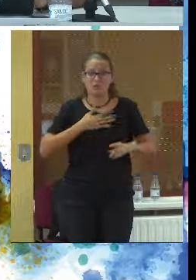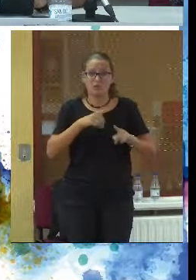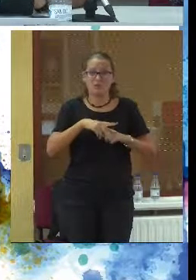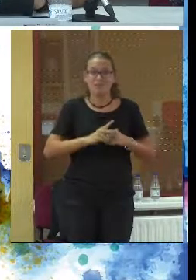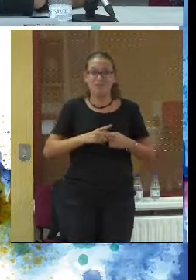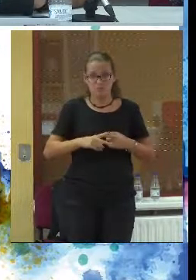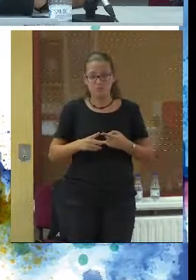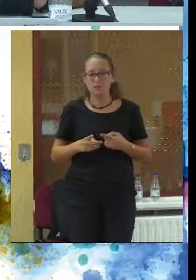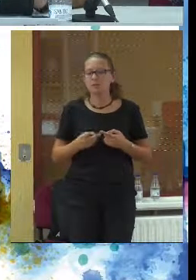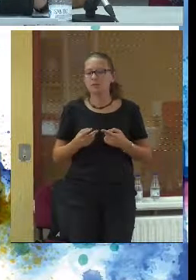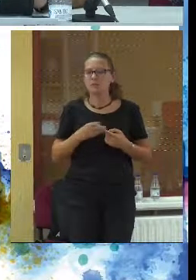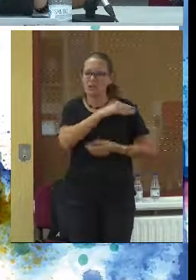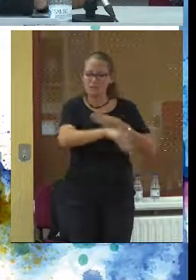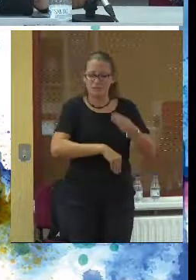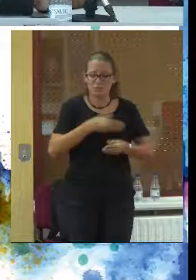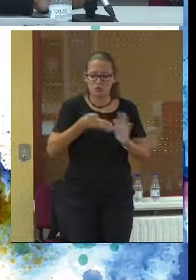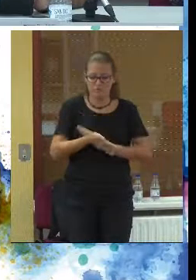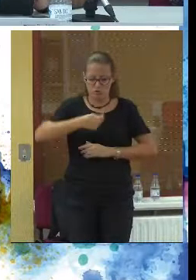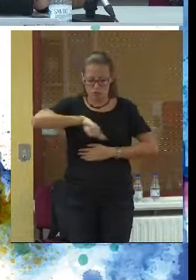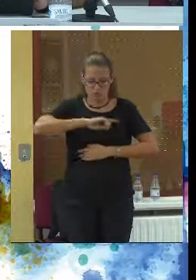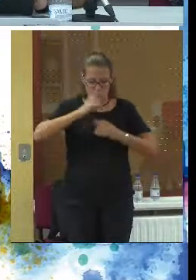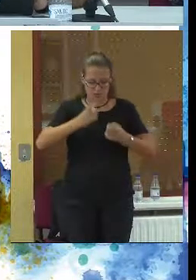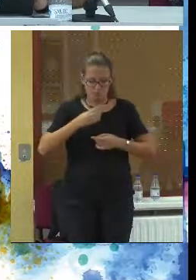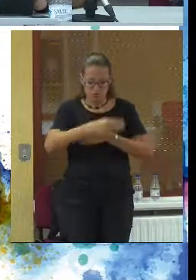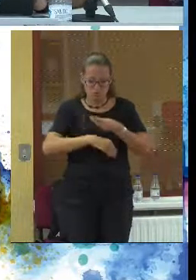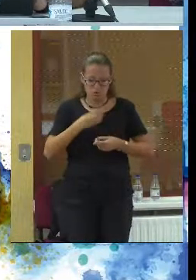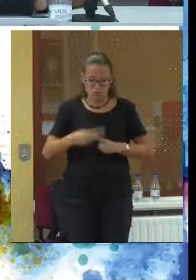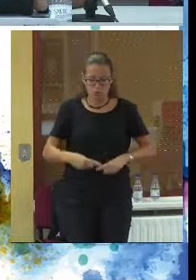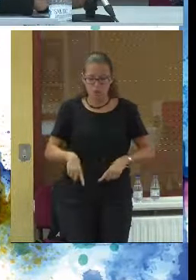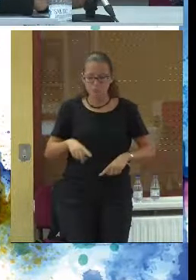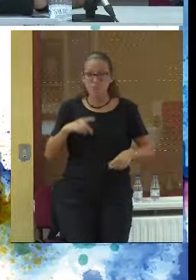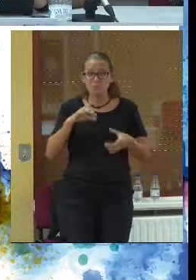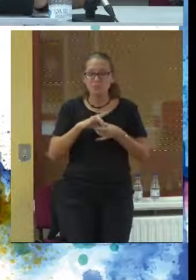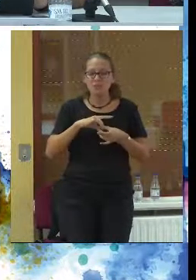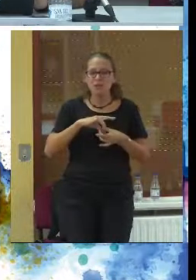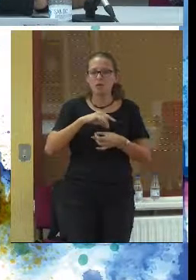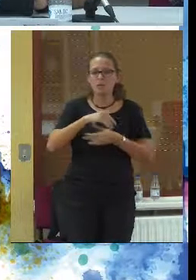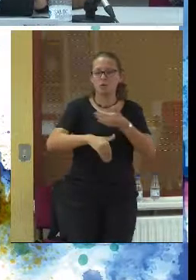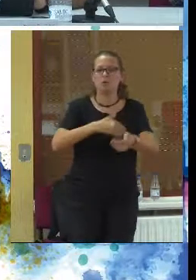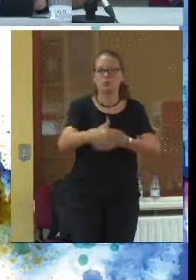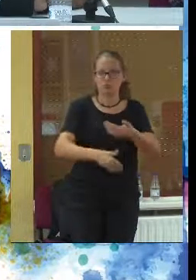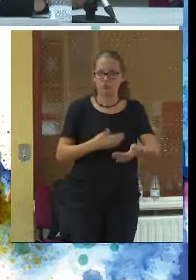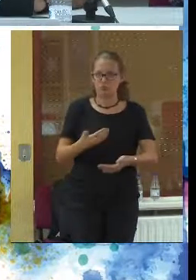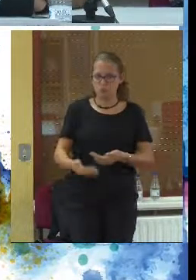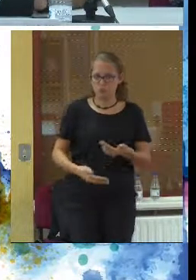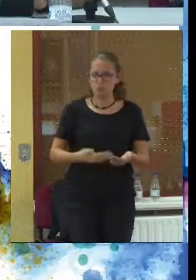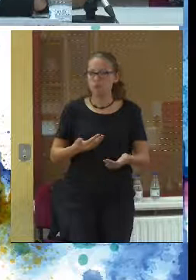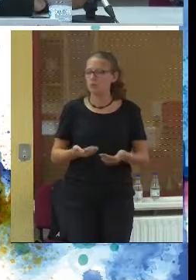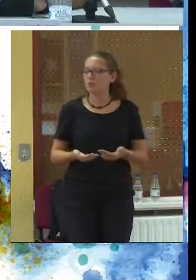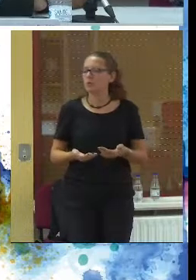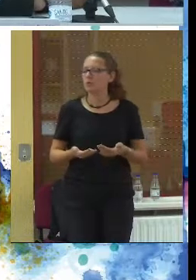the workshop try to give instructions,